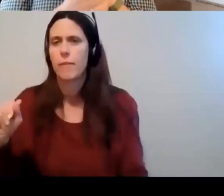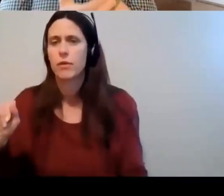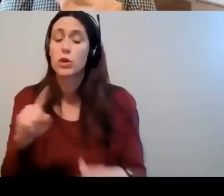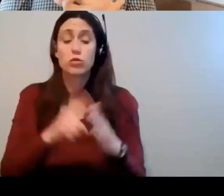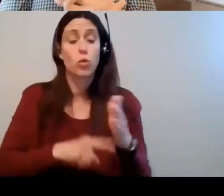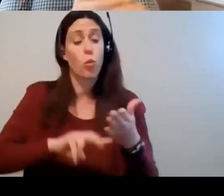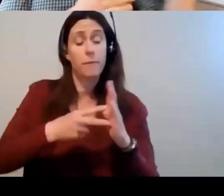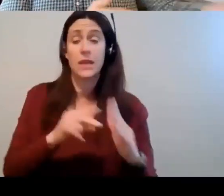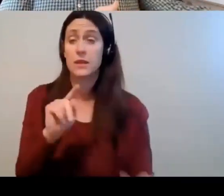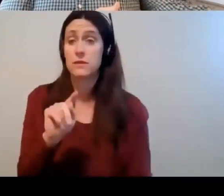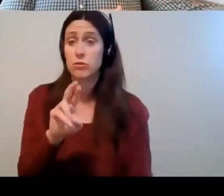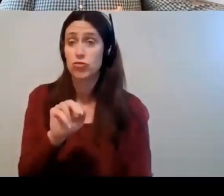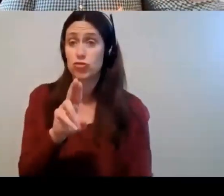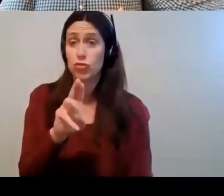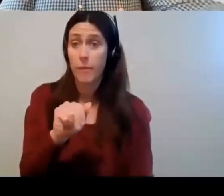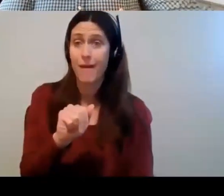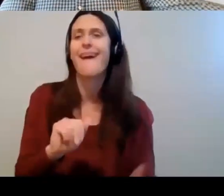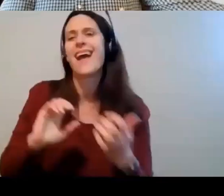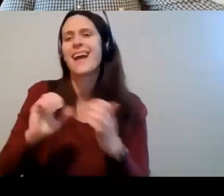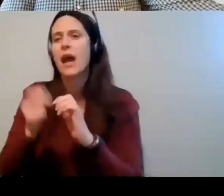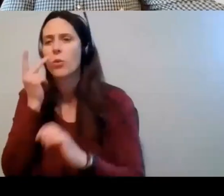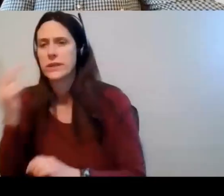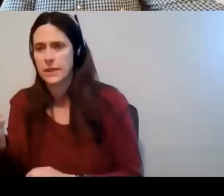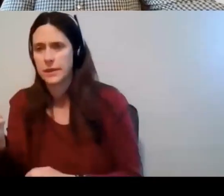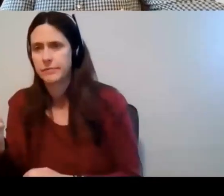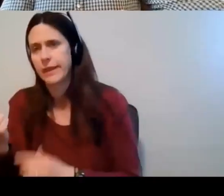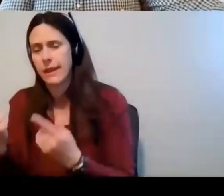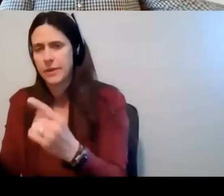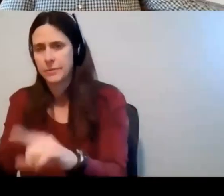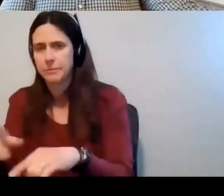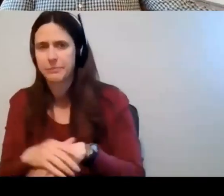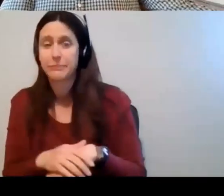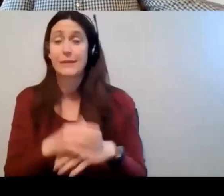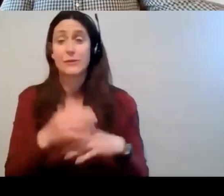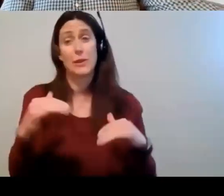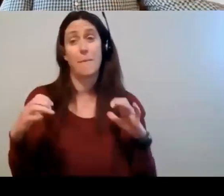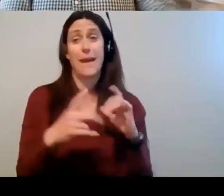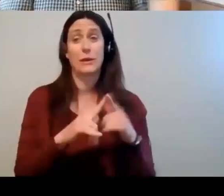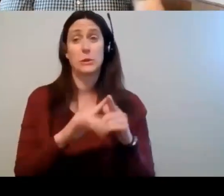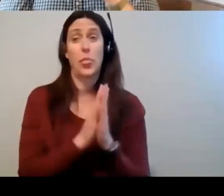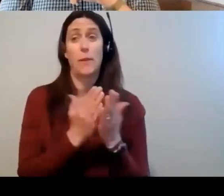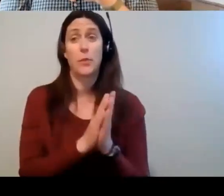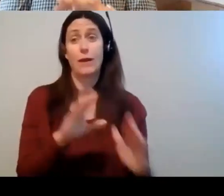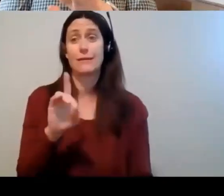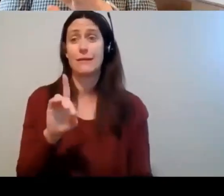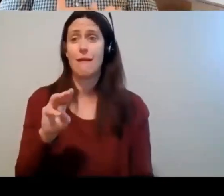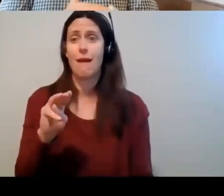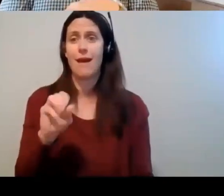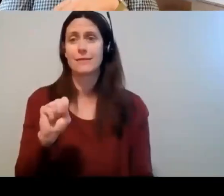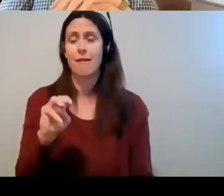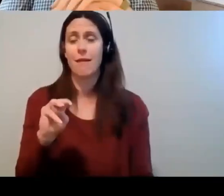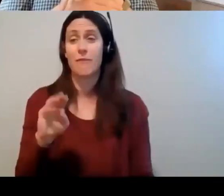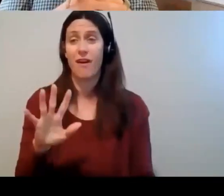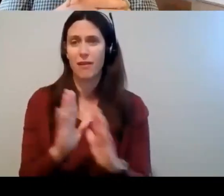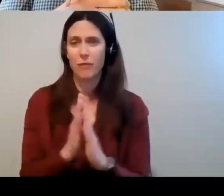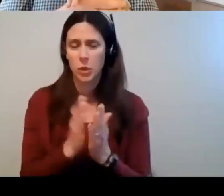that. So again, back to that Diagnostics and Statistical Manual, the DSM-5. The definition